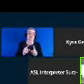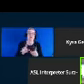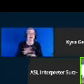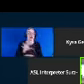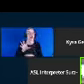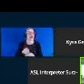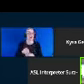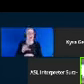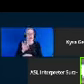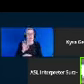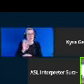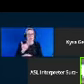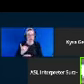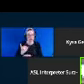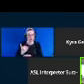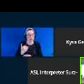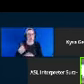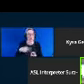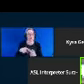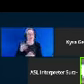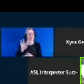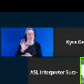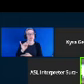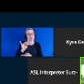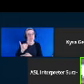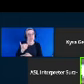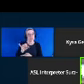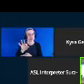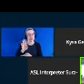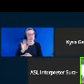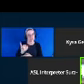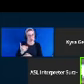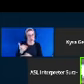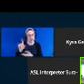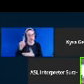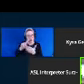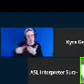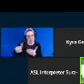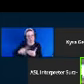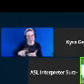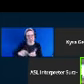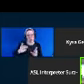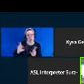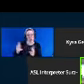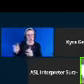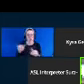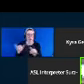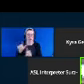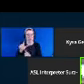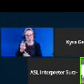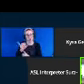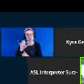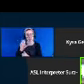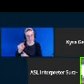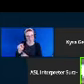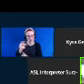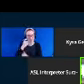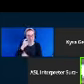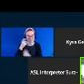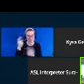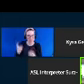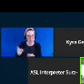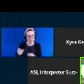Lewiston, when the FBI is conducting their investigation on the shooting. So it's in partnership with law enforcement, but is